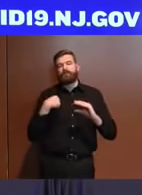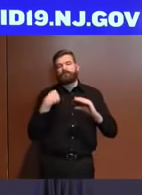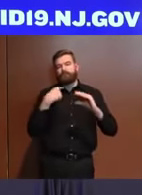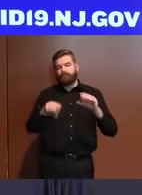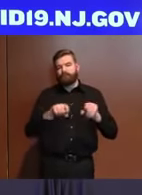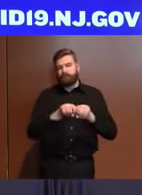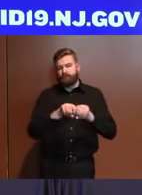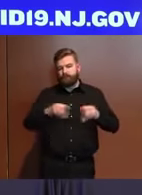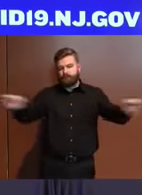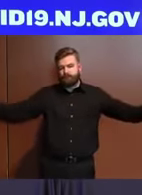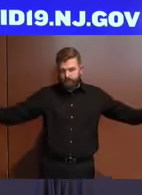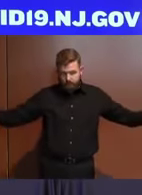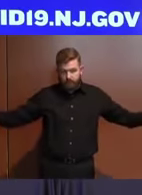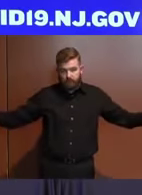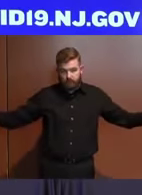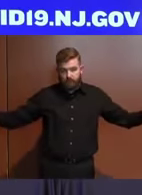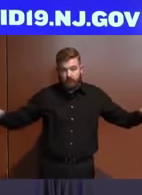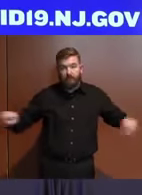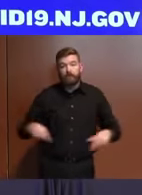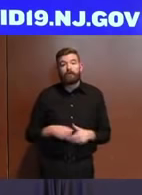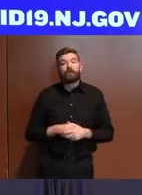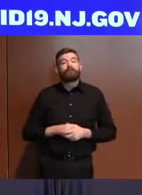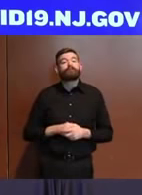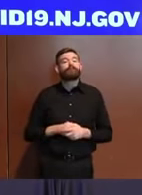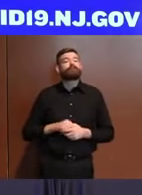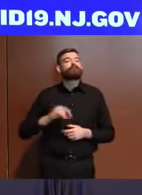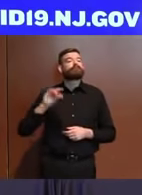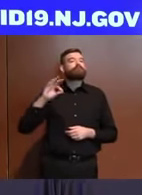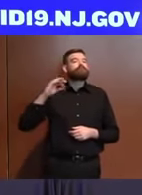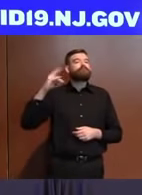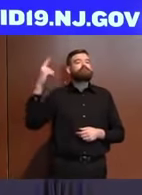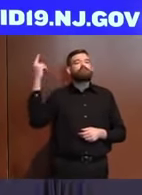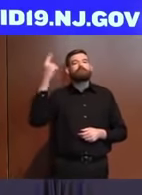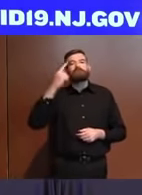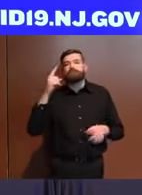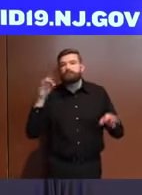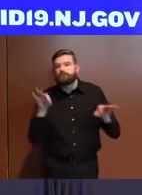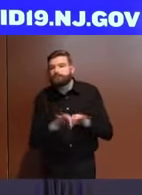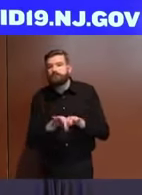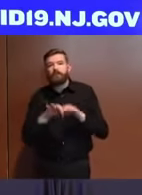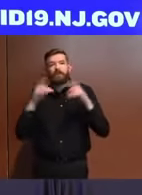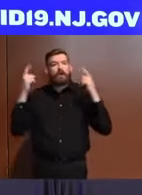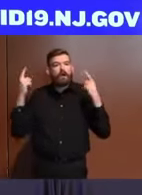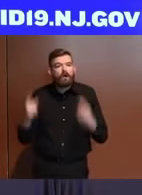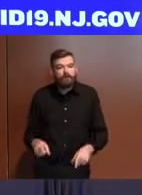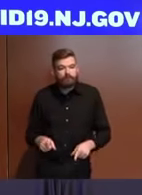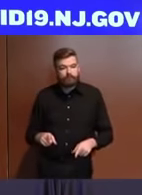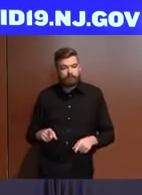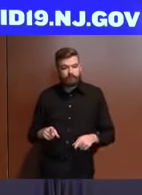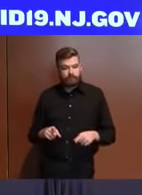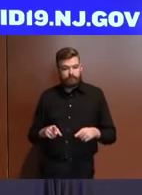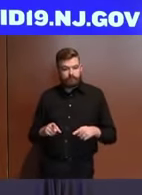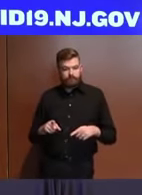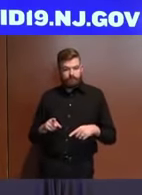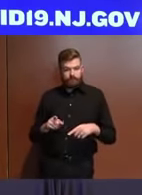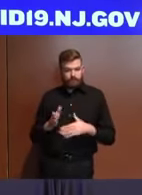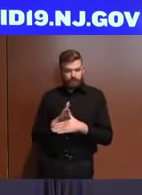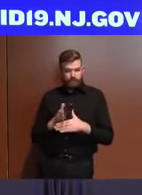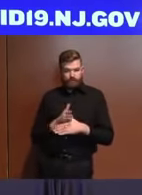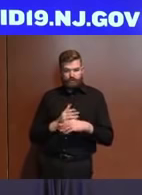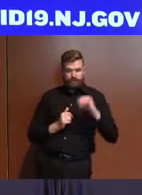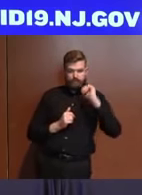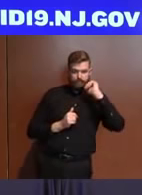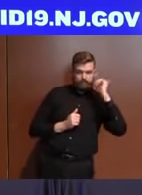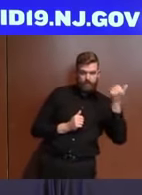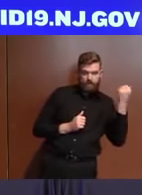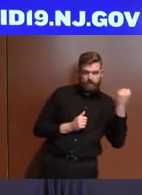if for whatever reason there is something material that happens between Saturday's briefing and when we would otherwise